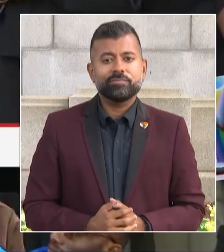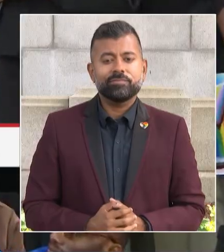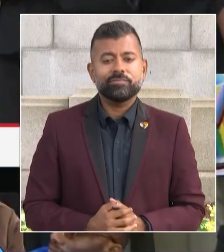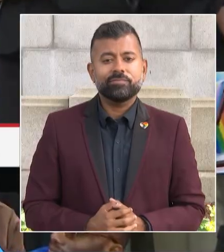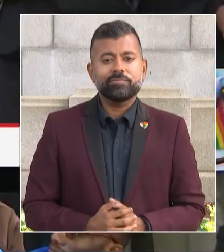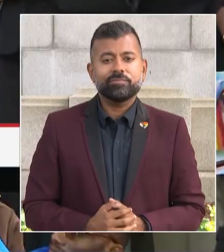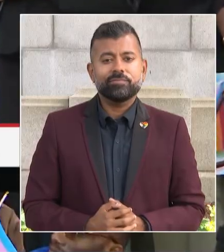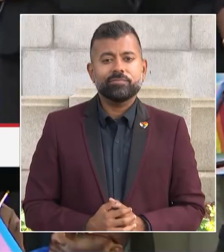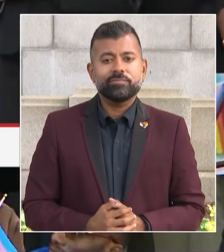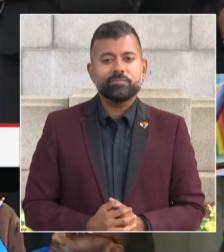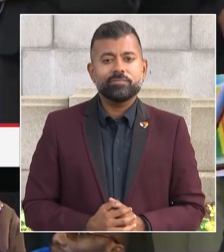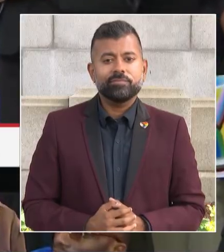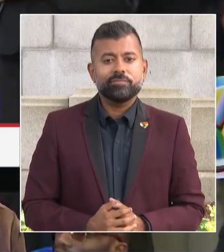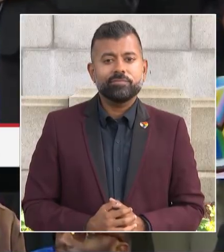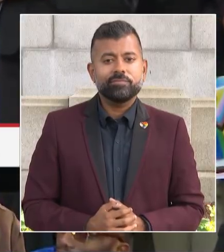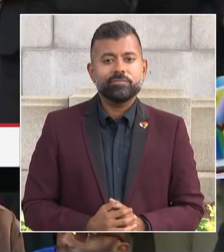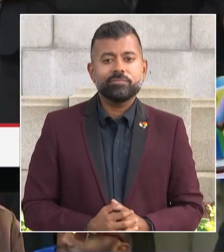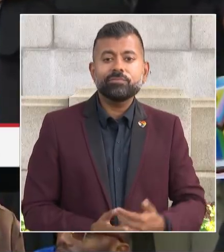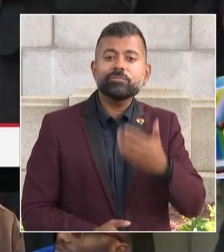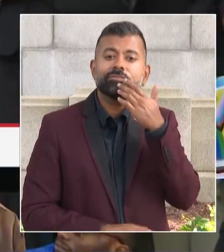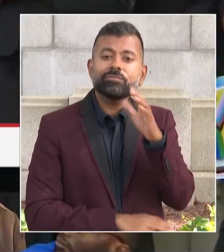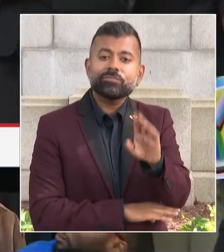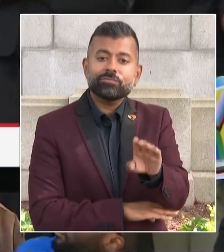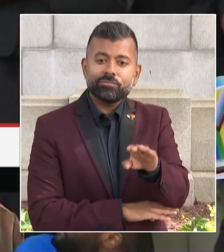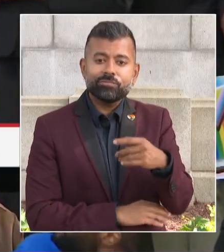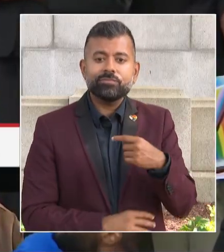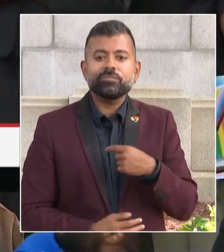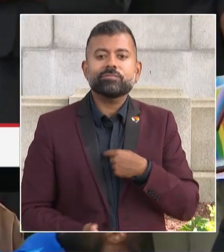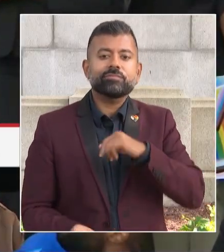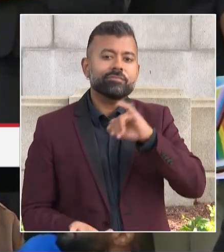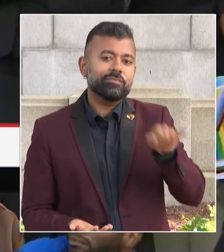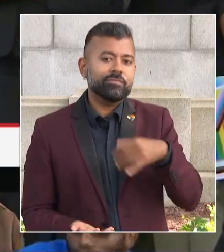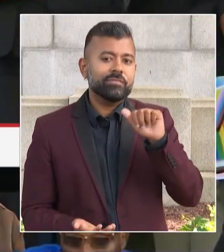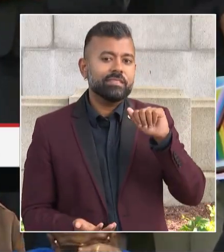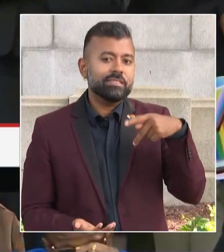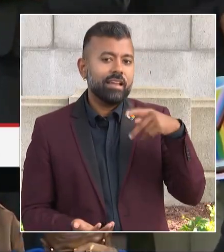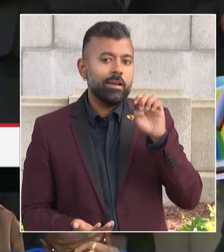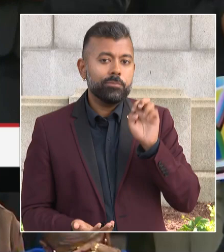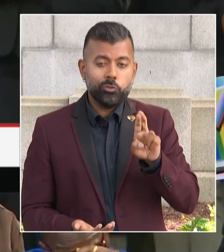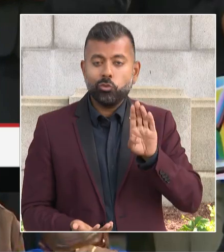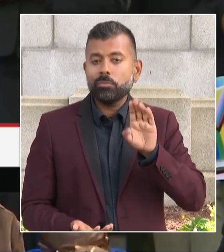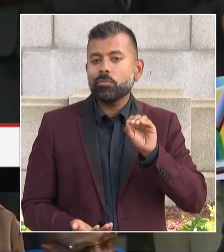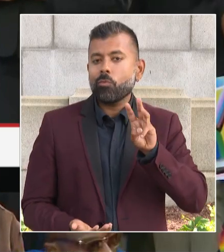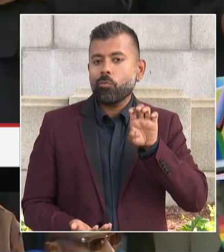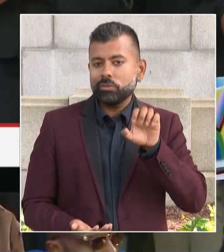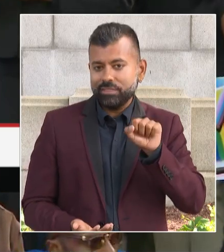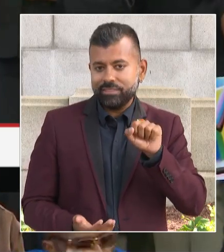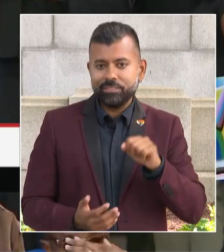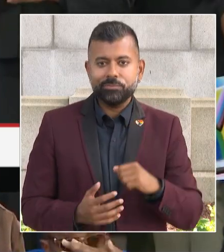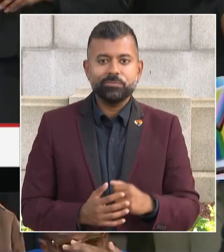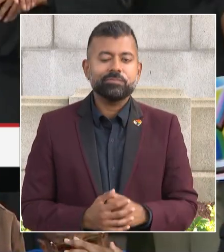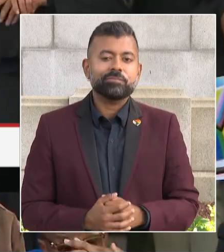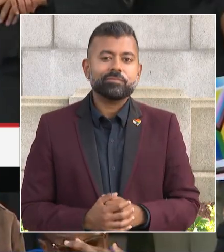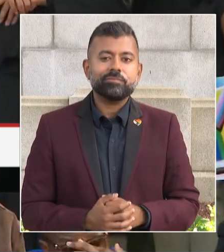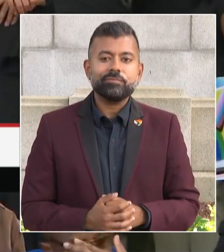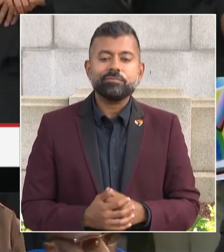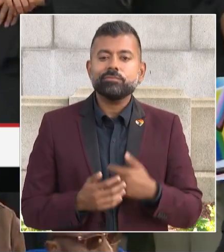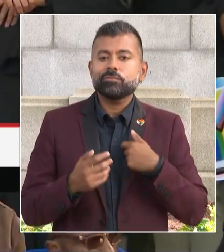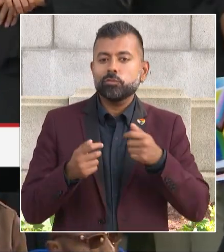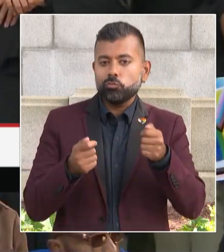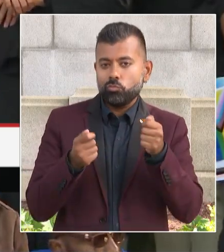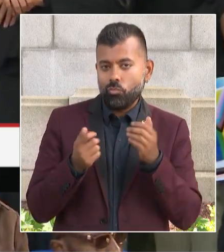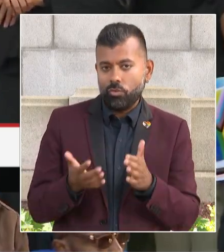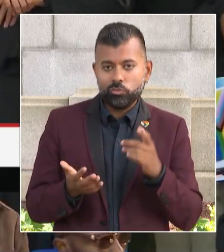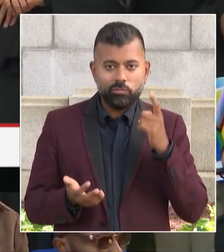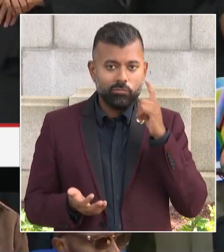Good afternoon. I'm Japer Bowles, and I have the honor of serving you as the Director of the Mayor's Office of LGBTQ Affairs in the Mayor Muriel